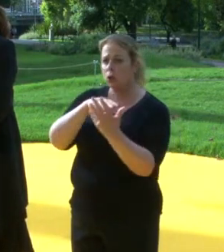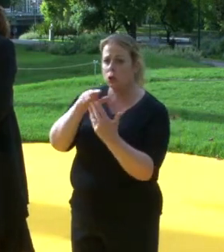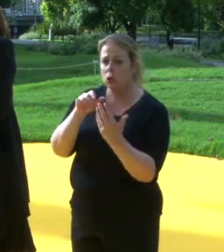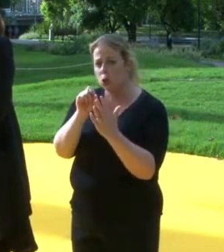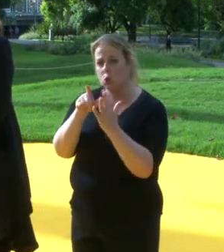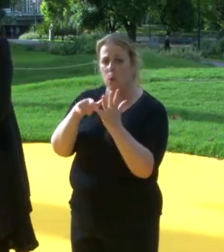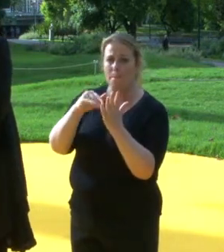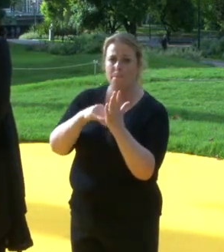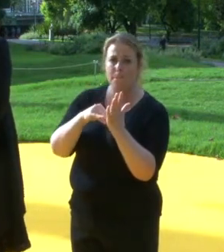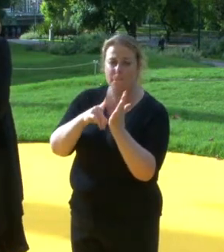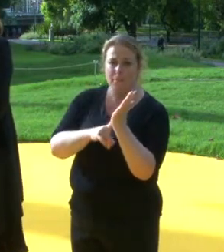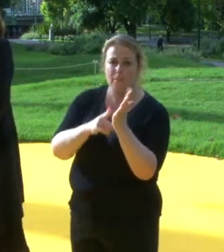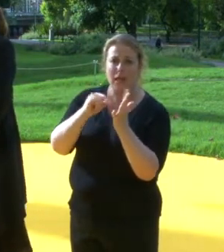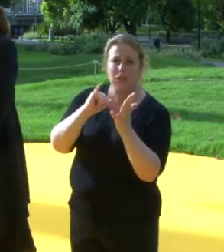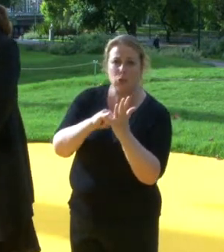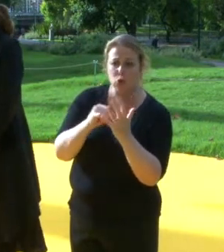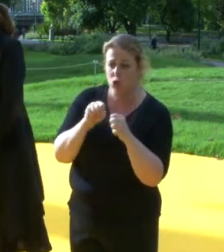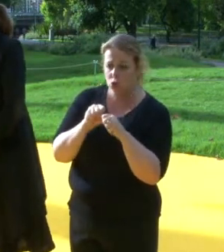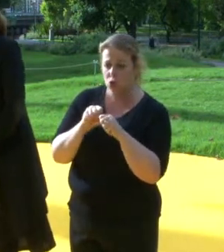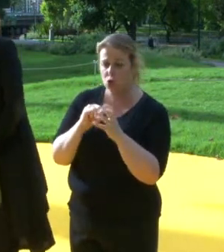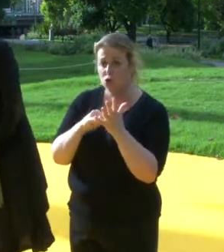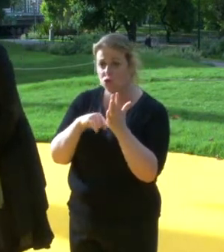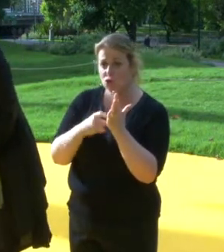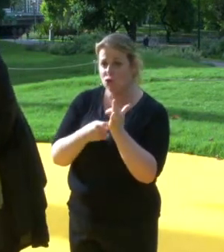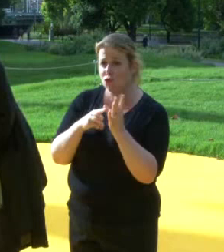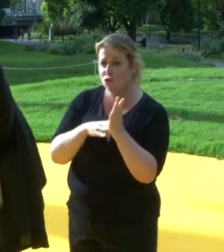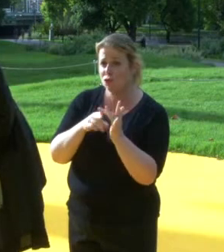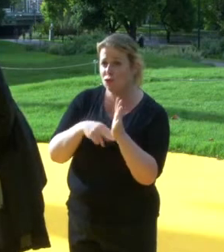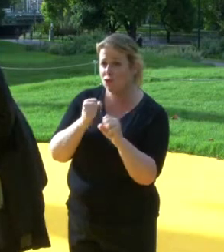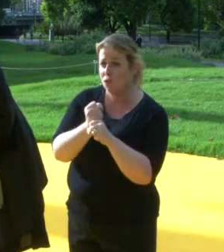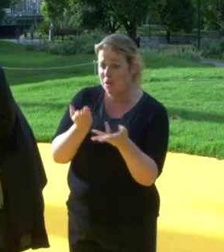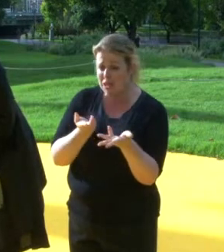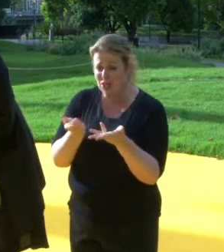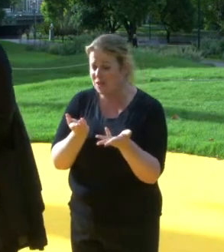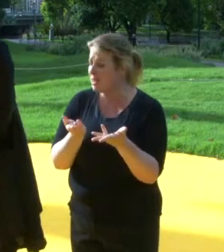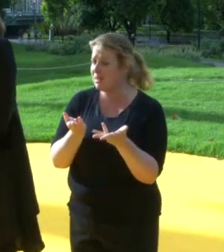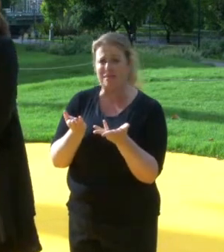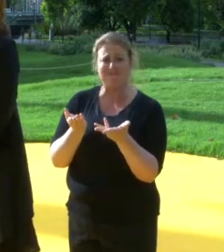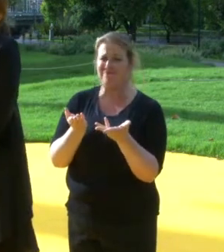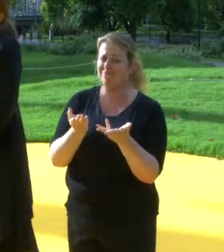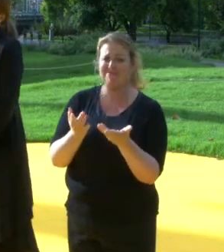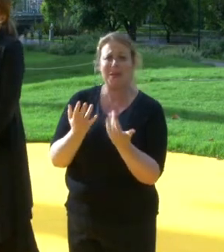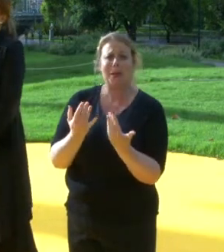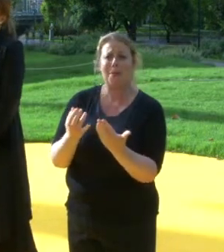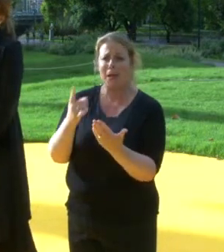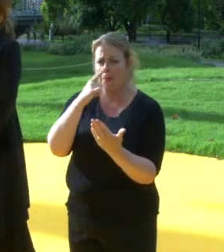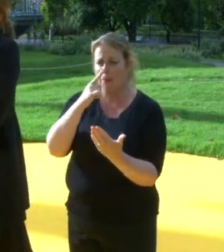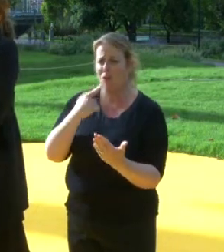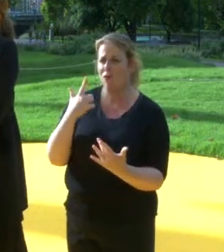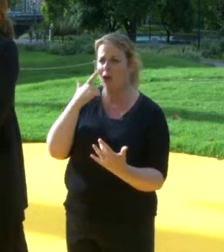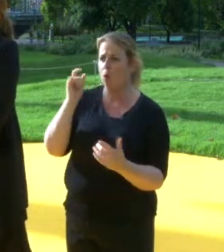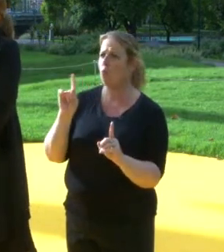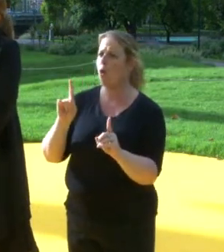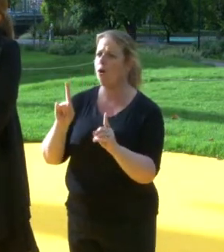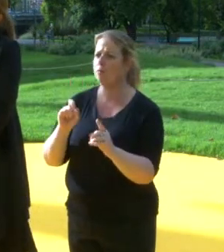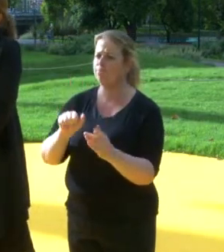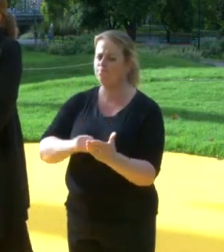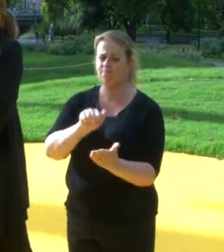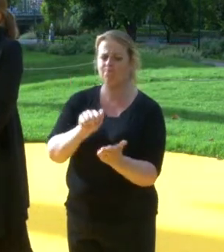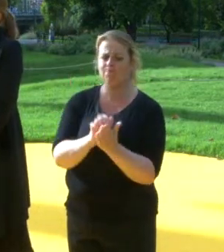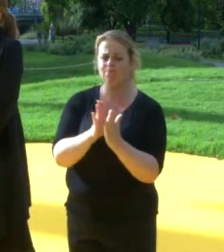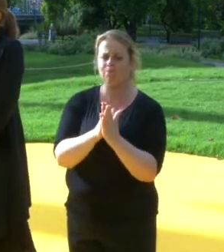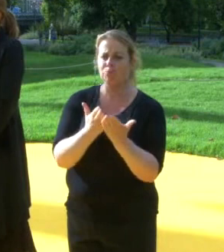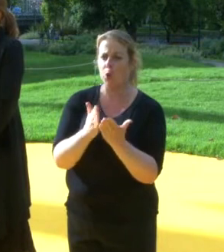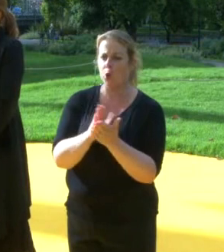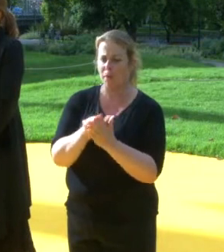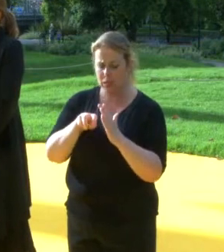sourdough, while others, many of us who are here tonight, discovered that the right book can turn isolation into something